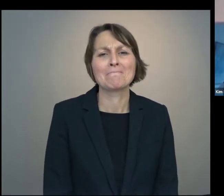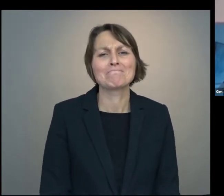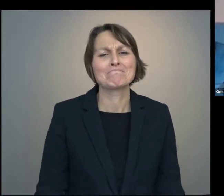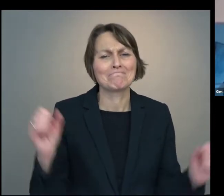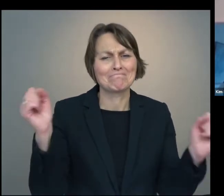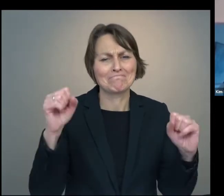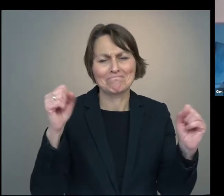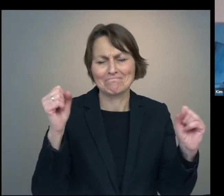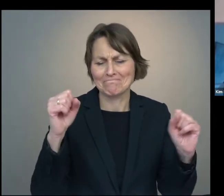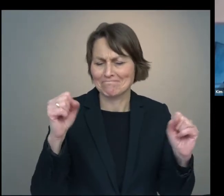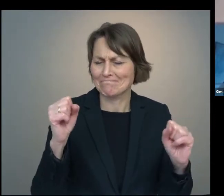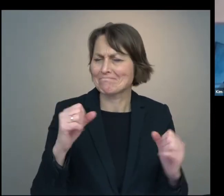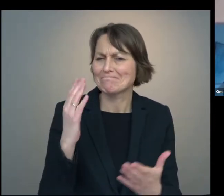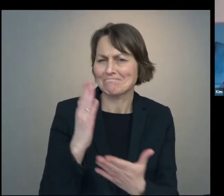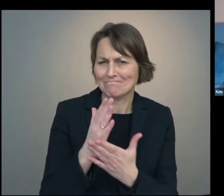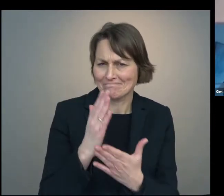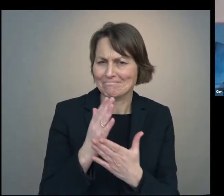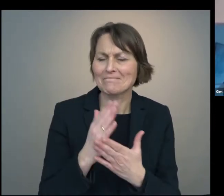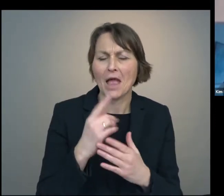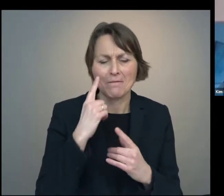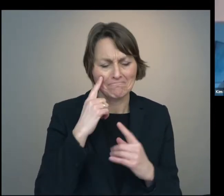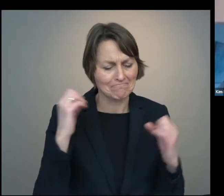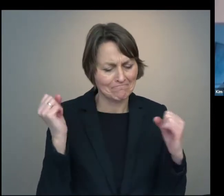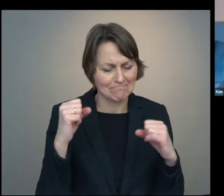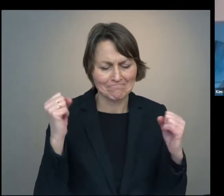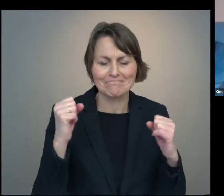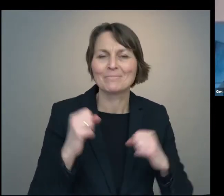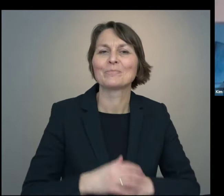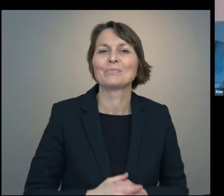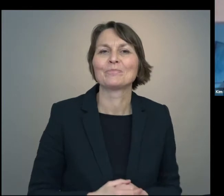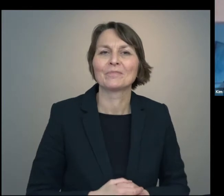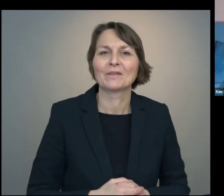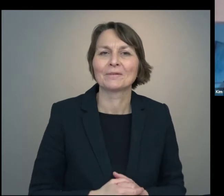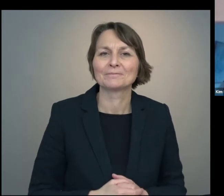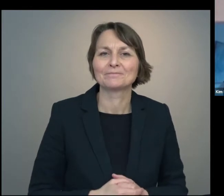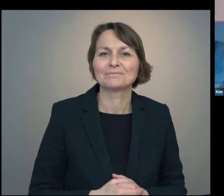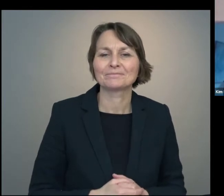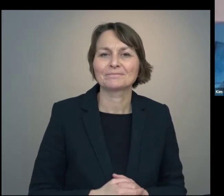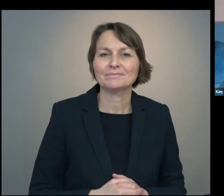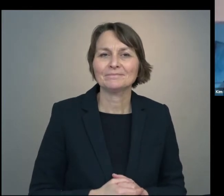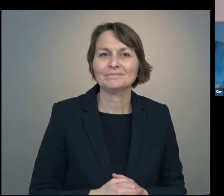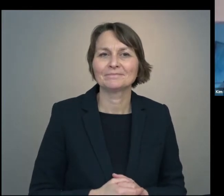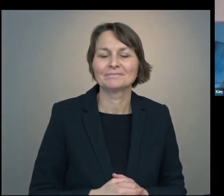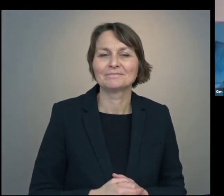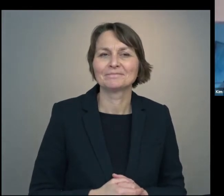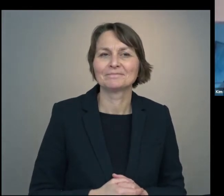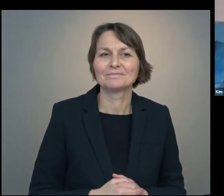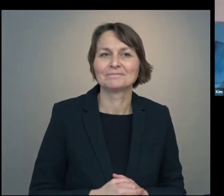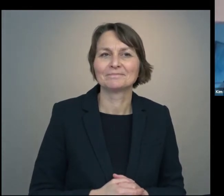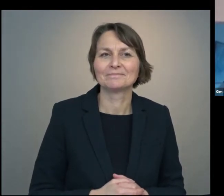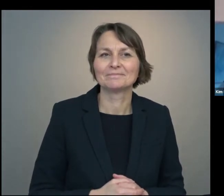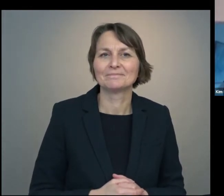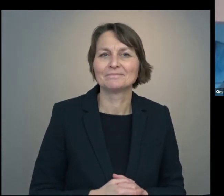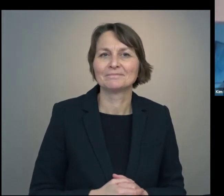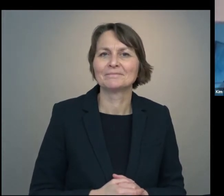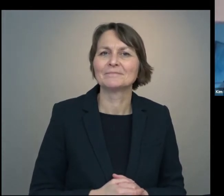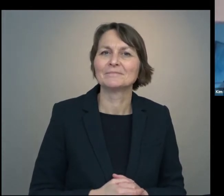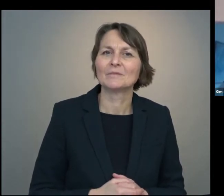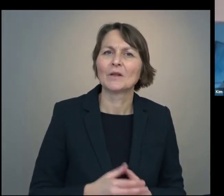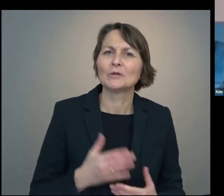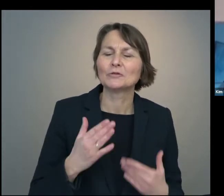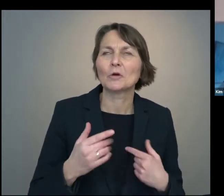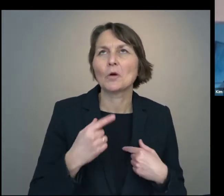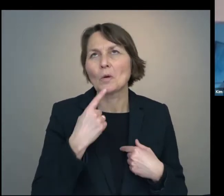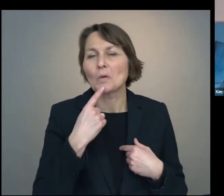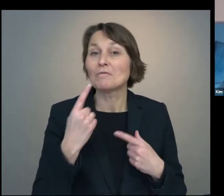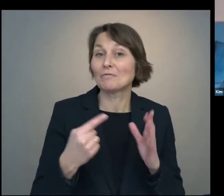I agree. Like I can testify to that. Anytime I'm in a meeting with Kim, he says, do we have the bandwidth